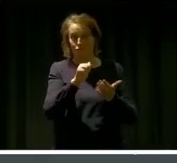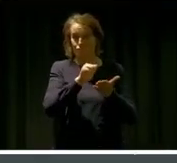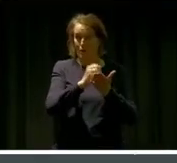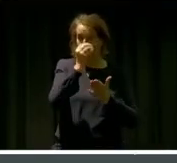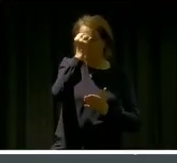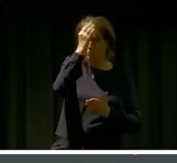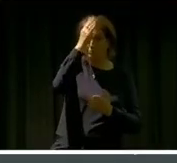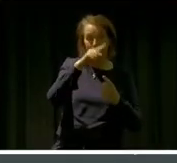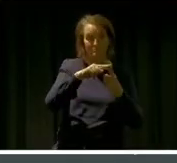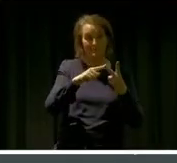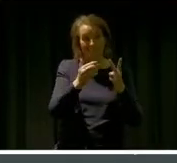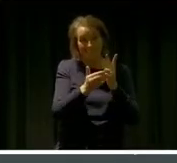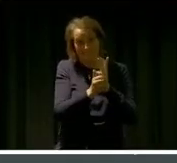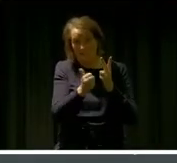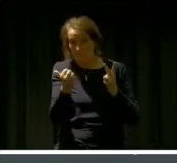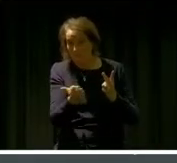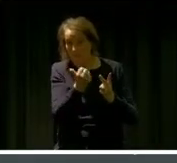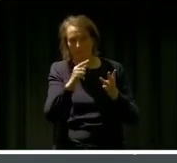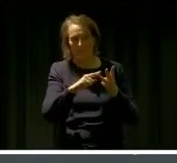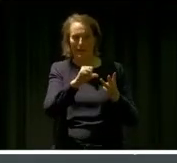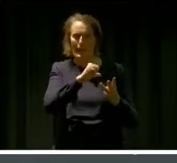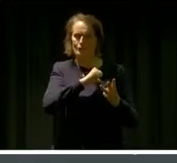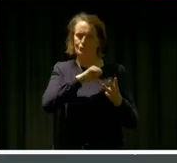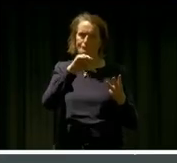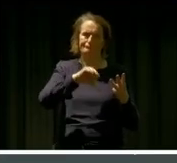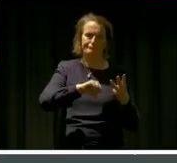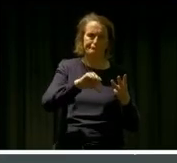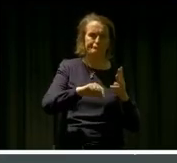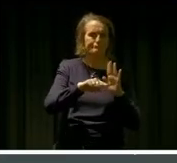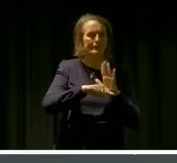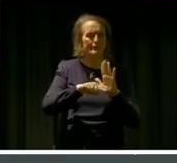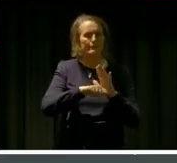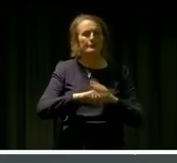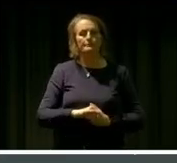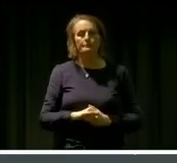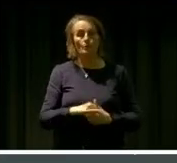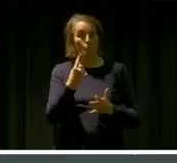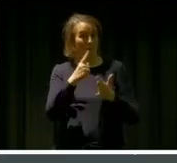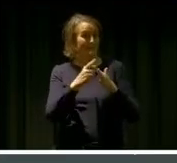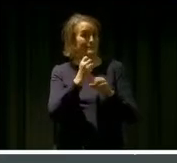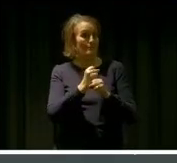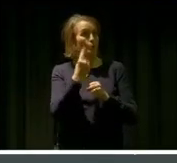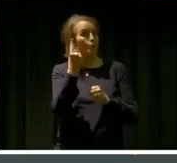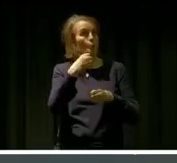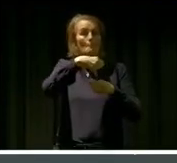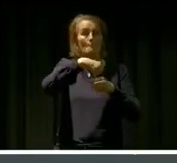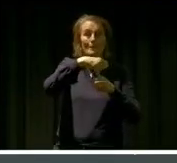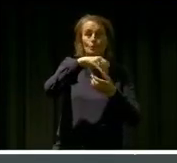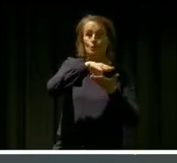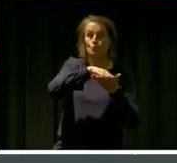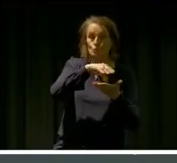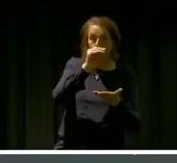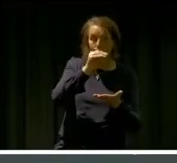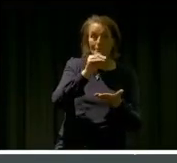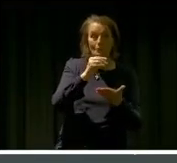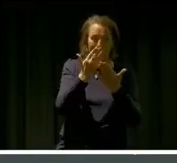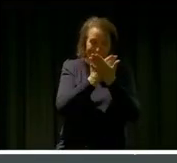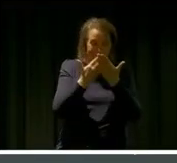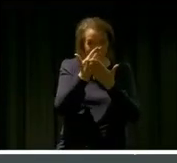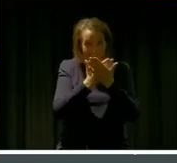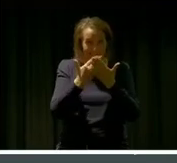health needs of those with intellectual disability. For example, medical students sometimes only get 2.6 hours